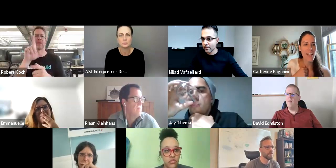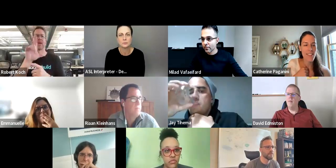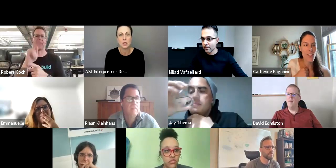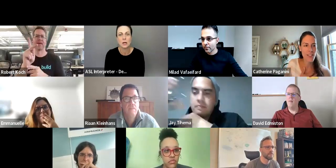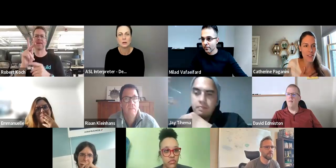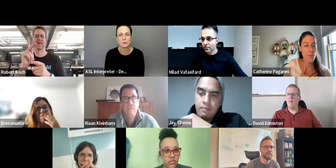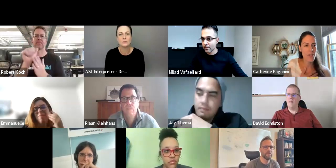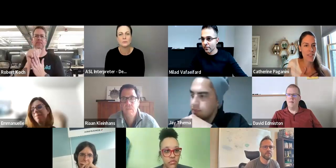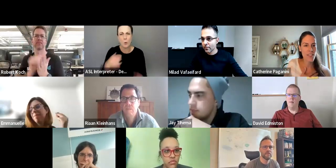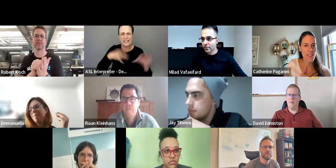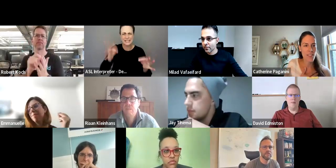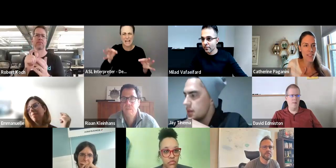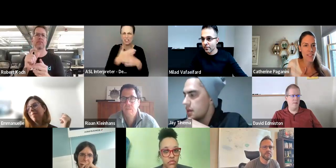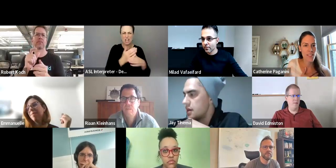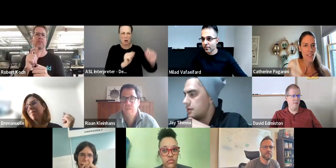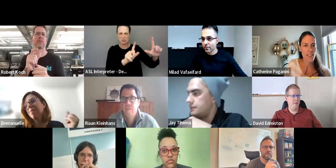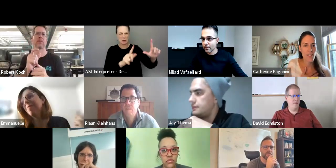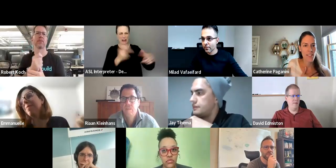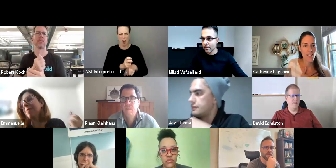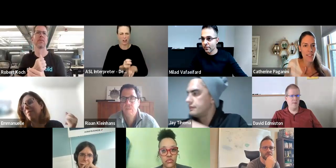Yeah, because we decided that sharing, oops.